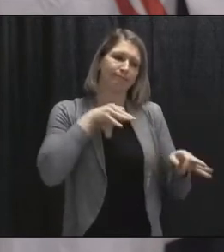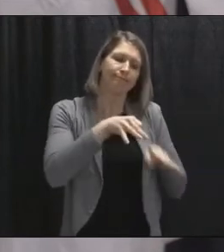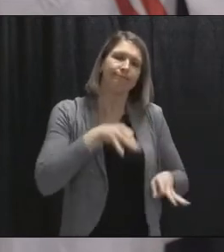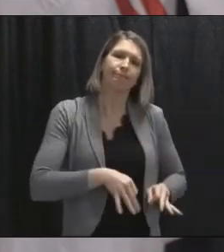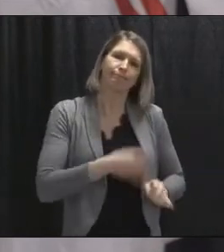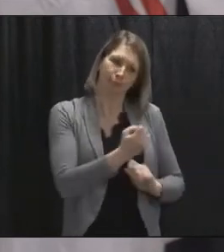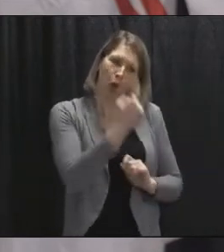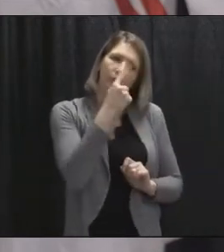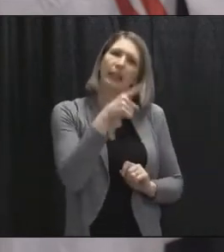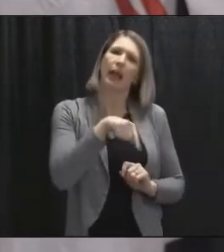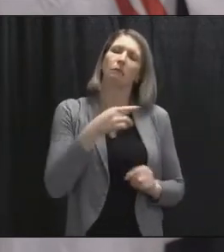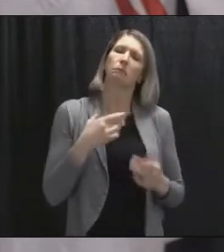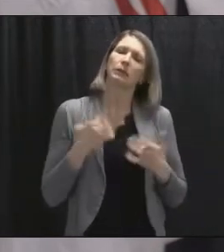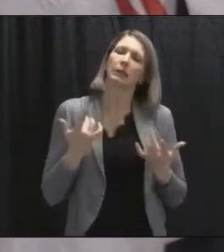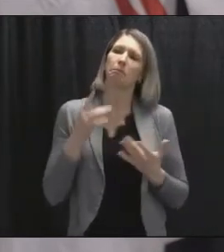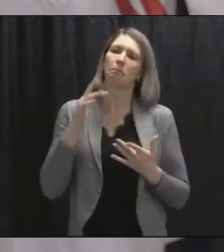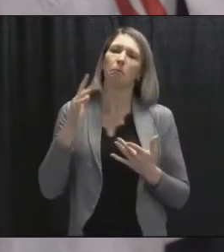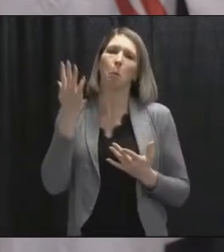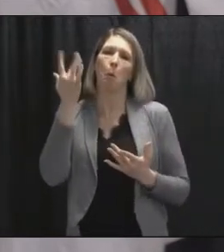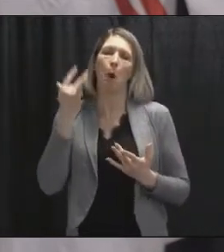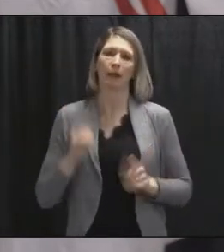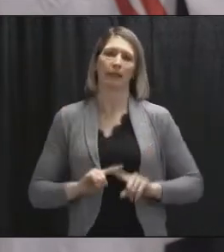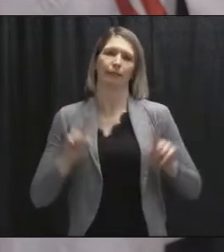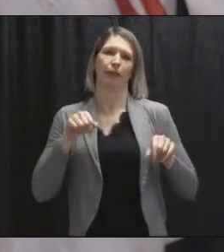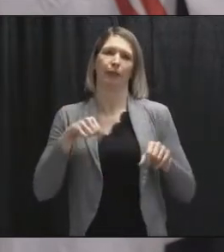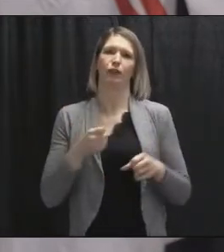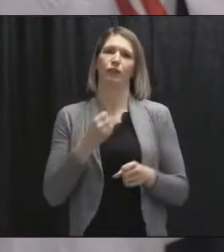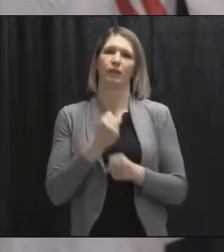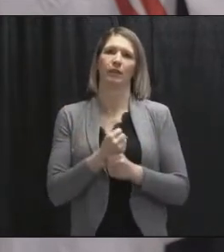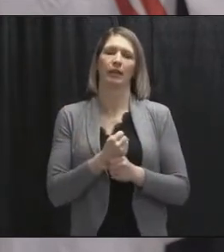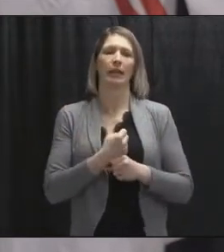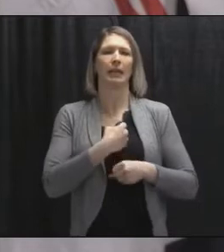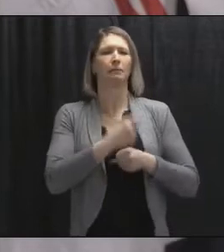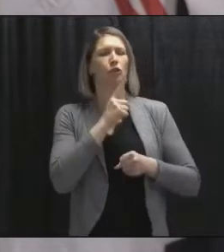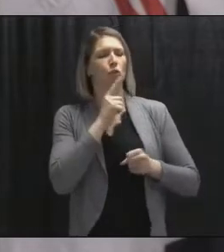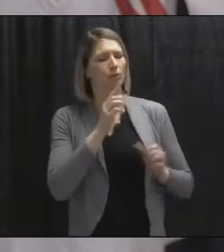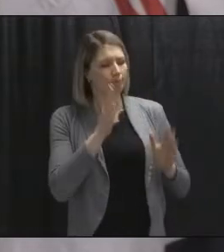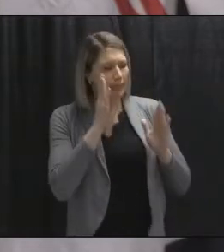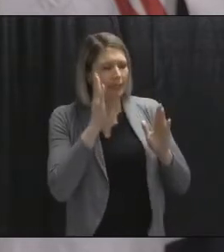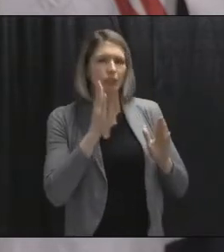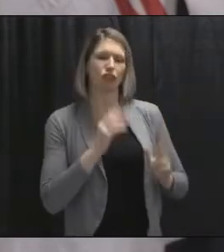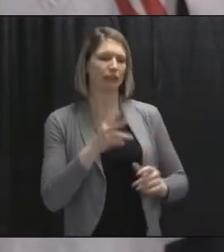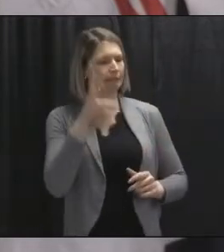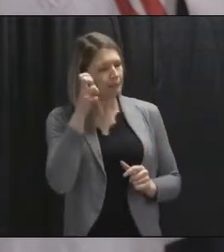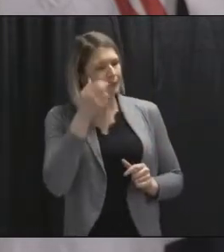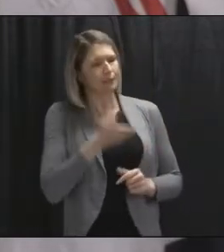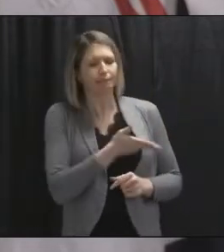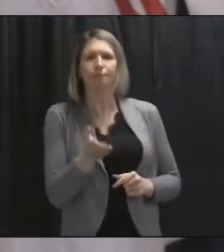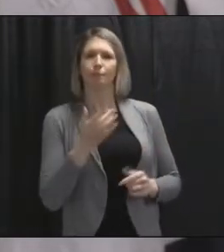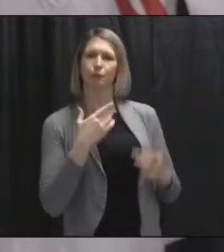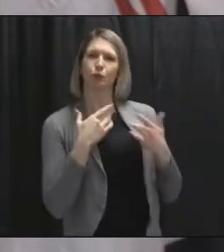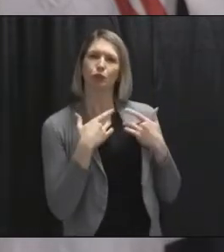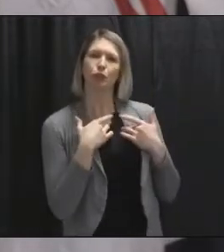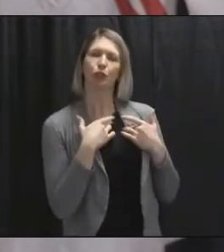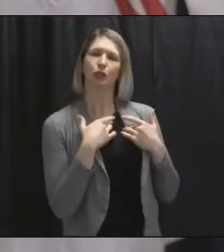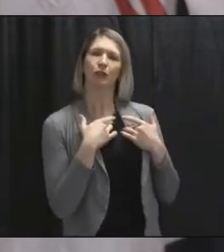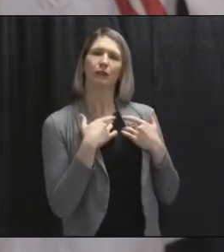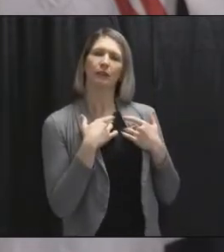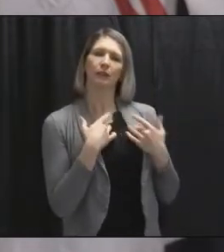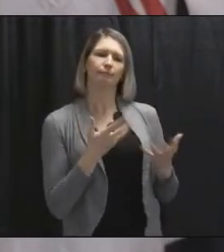may have related to COVID-19. Be attentive and speak with them about their concerns. Let them know there are many people working